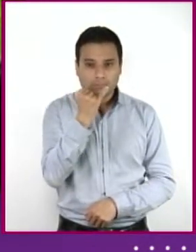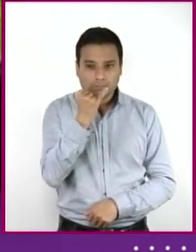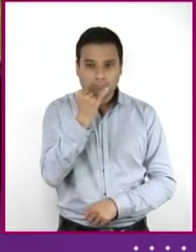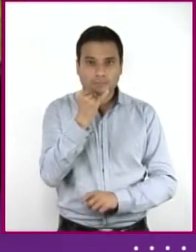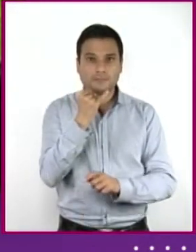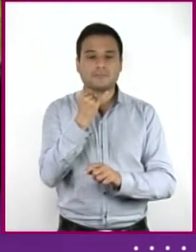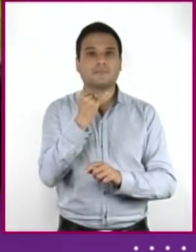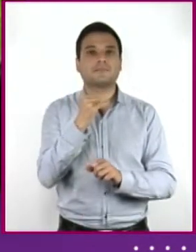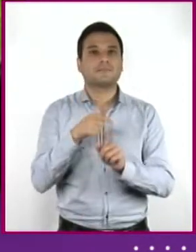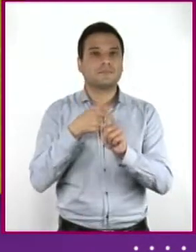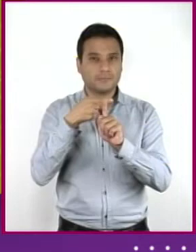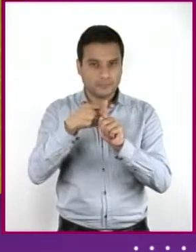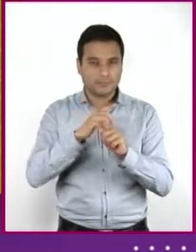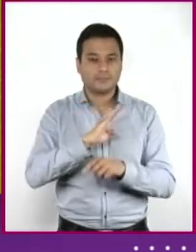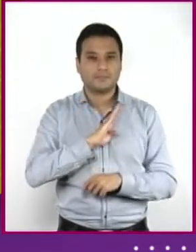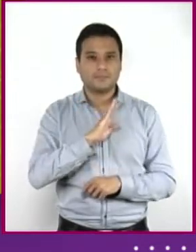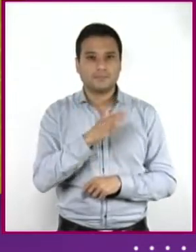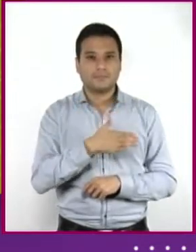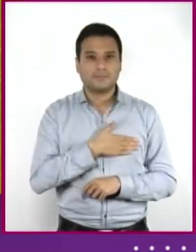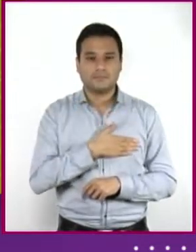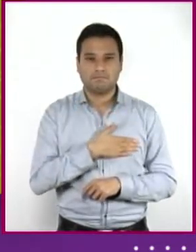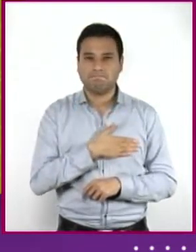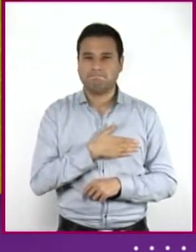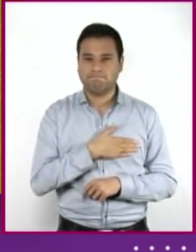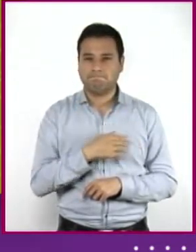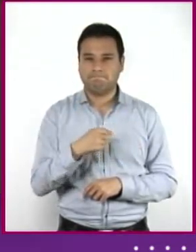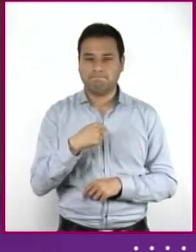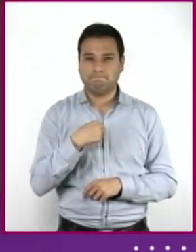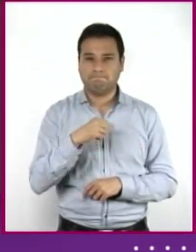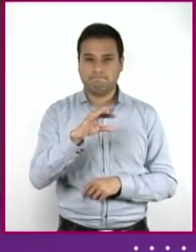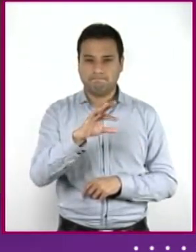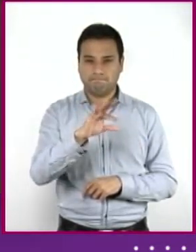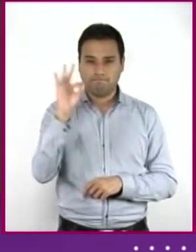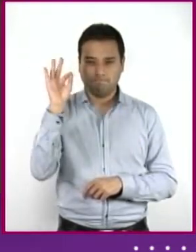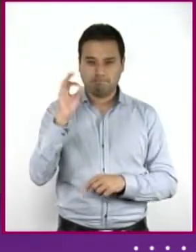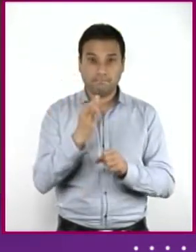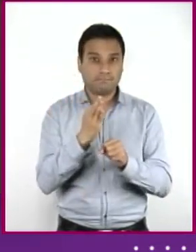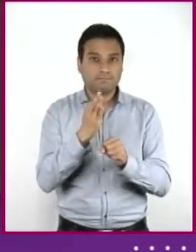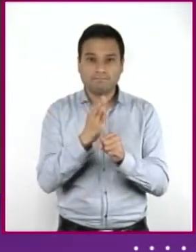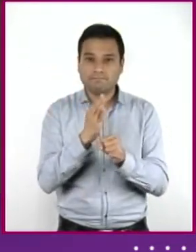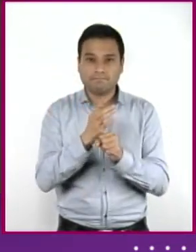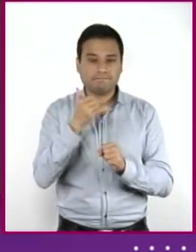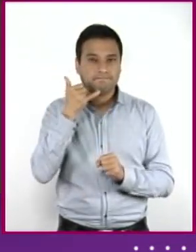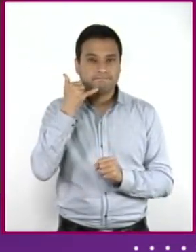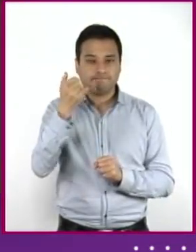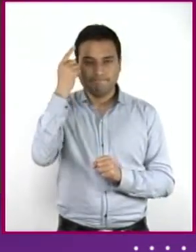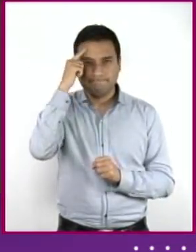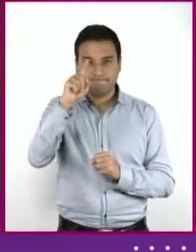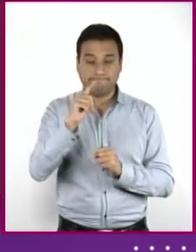Habla dos idiomas además del español. She's the one. Call her immediately for an interview.